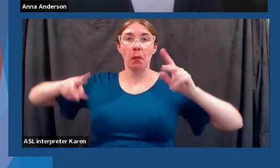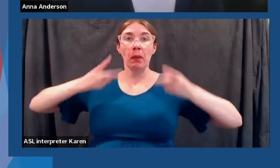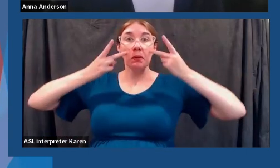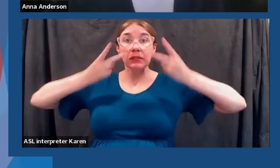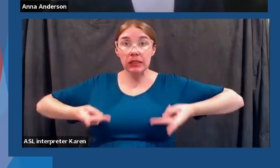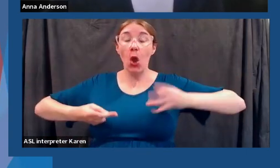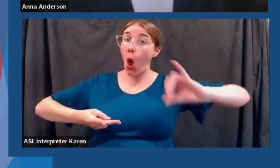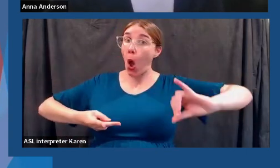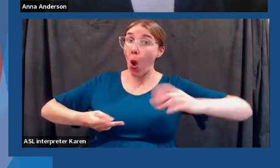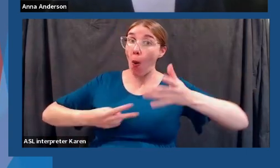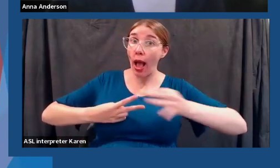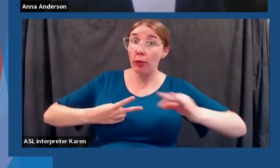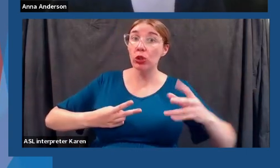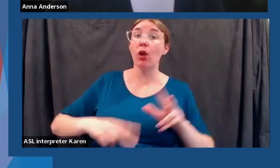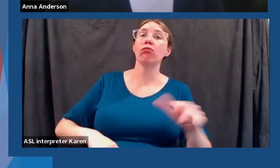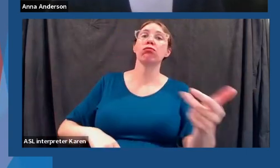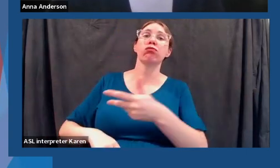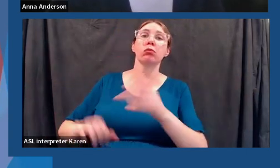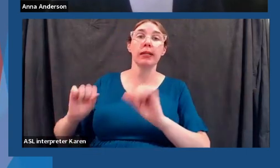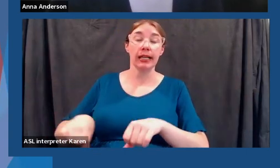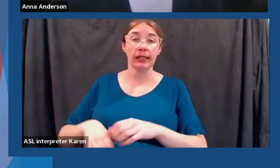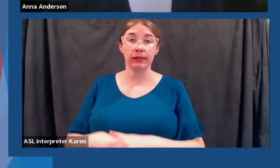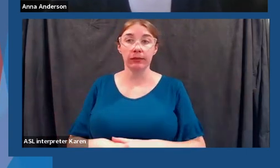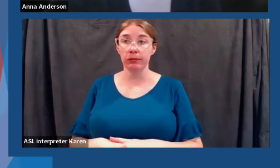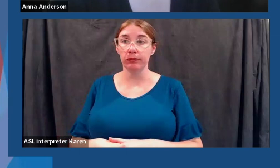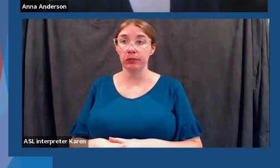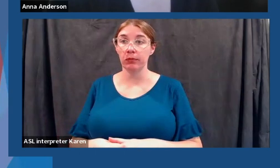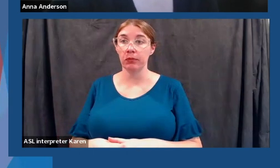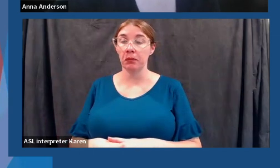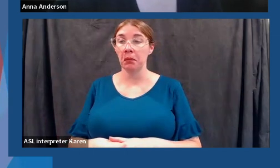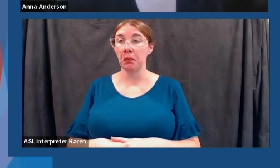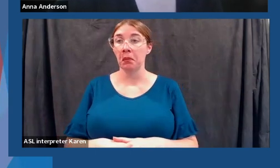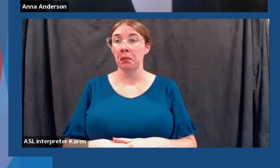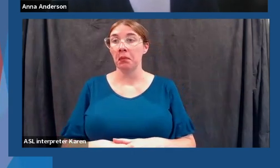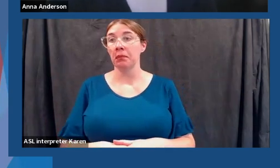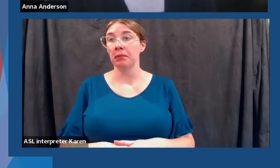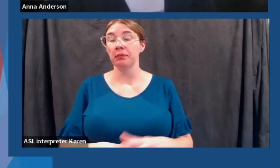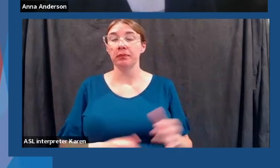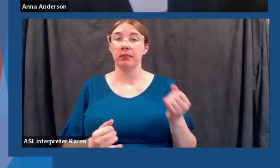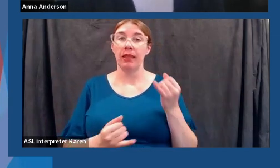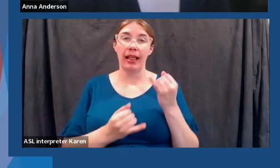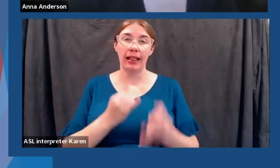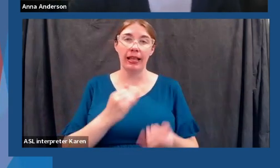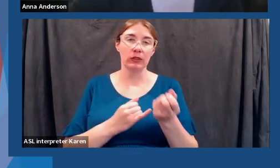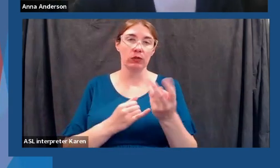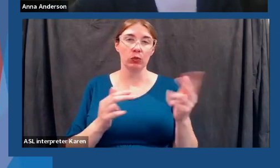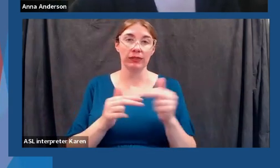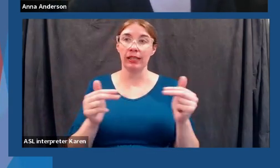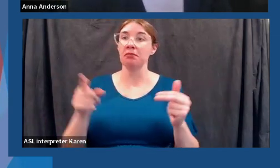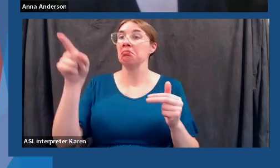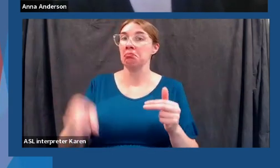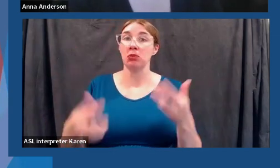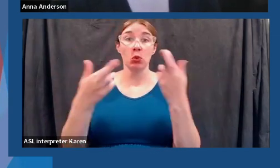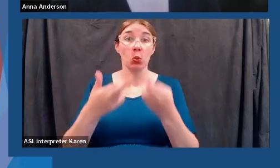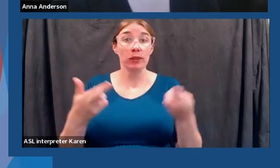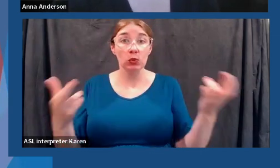an option. And then the last couple slides, these are resources that you